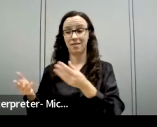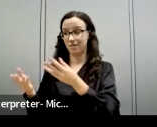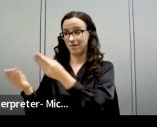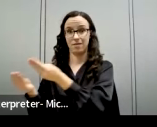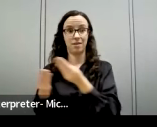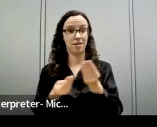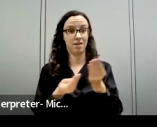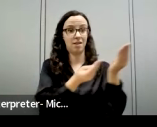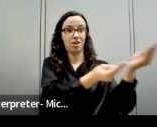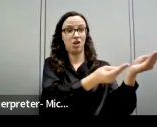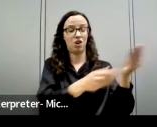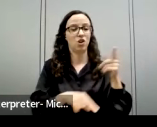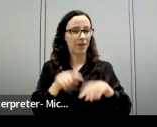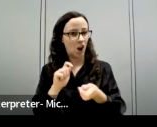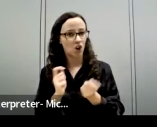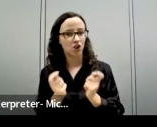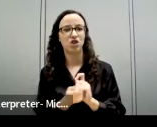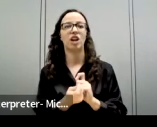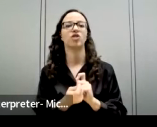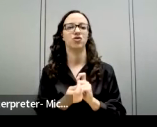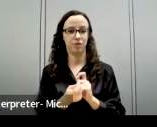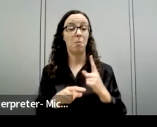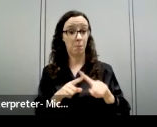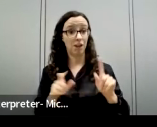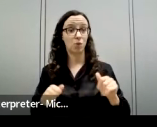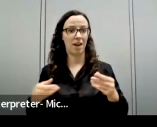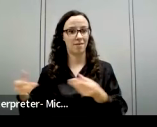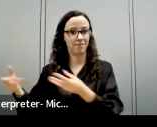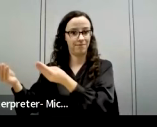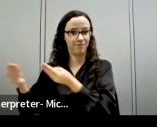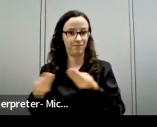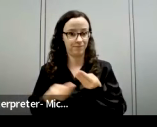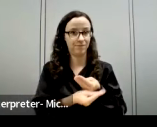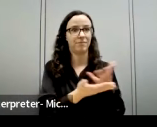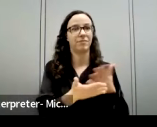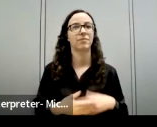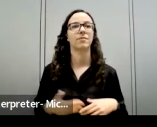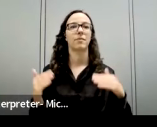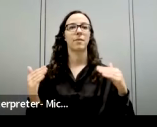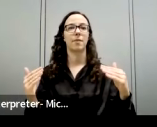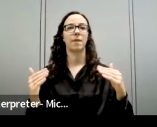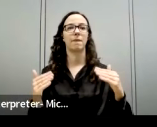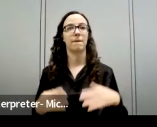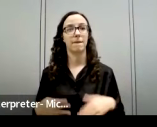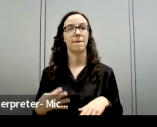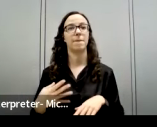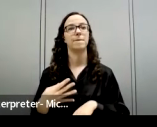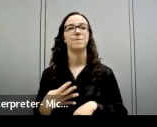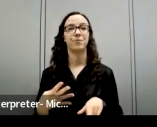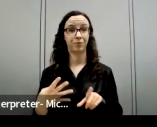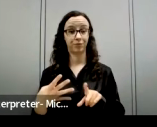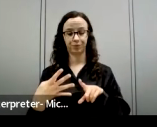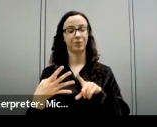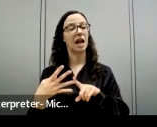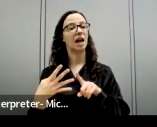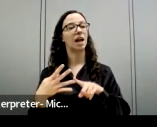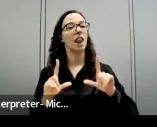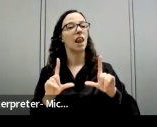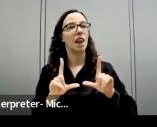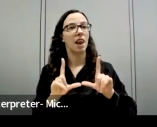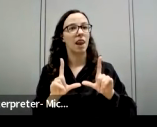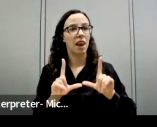can't necessarily adapt it and make it your own. Licensing with SA, so it requires, it's a similar